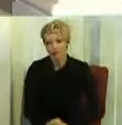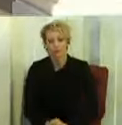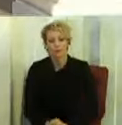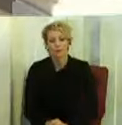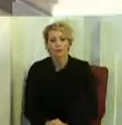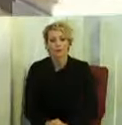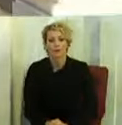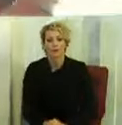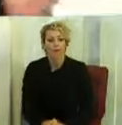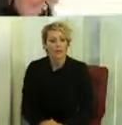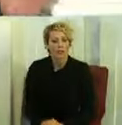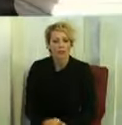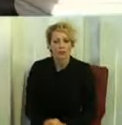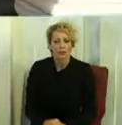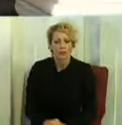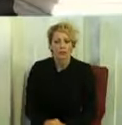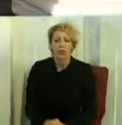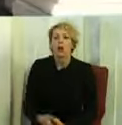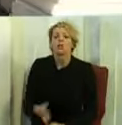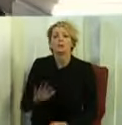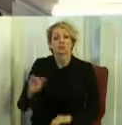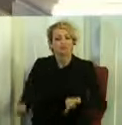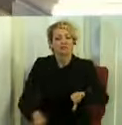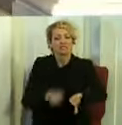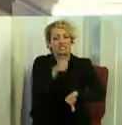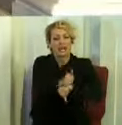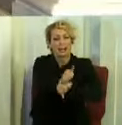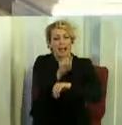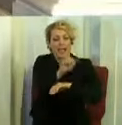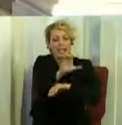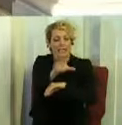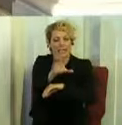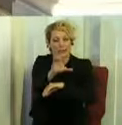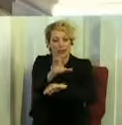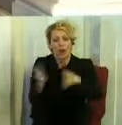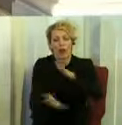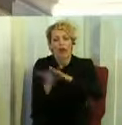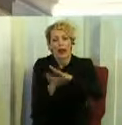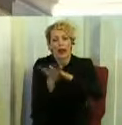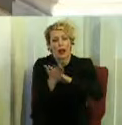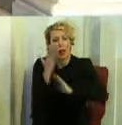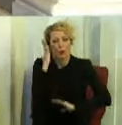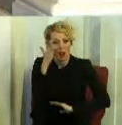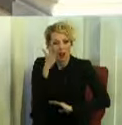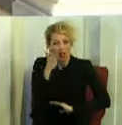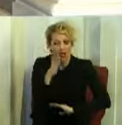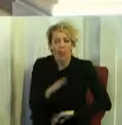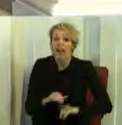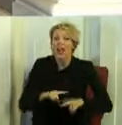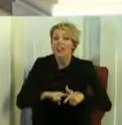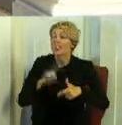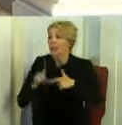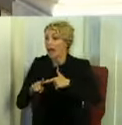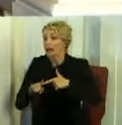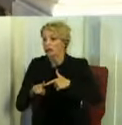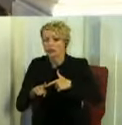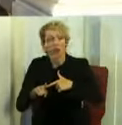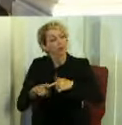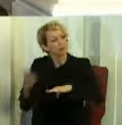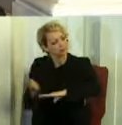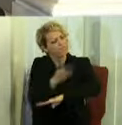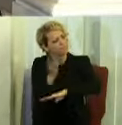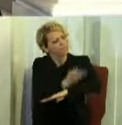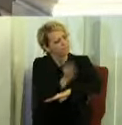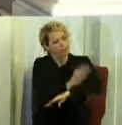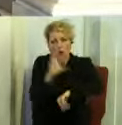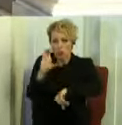And it will not be long before all of the air conditioning is up and running, and we'll continue with the other renovations of our church building. But we are glad